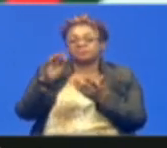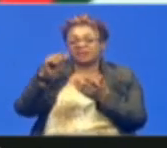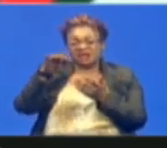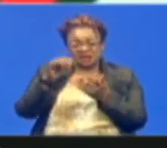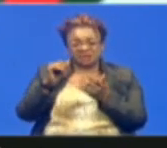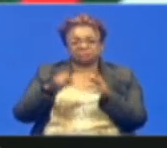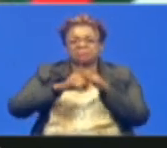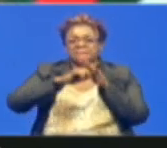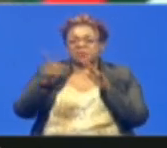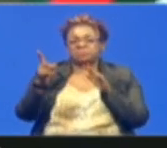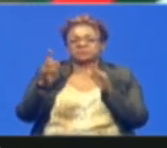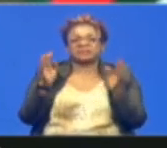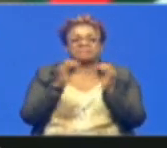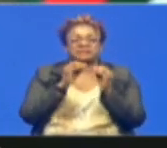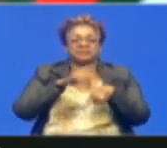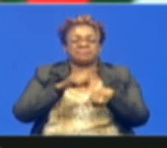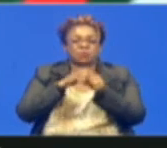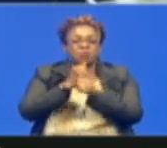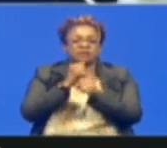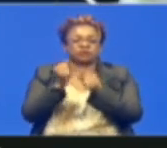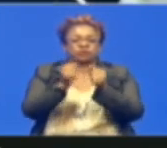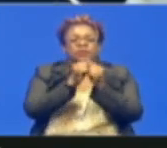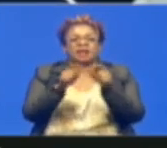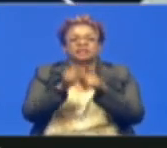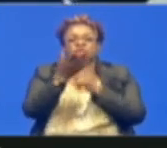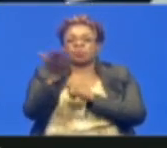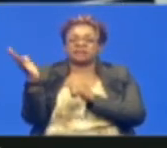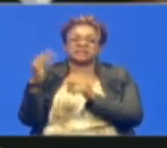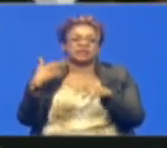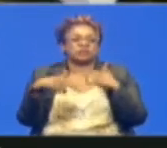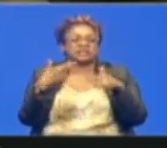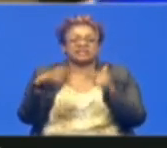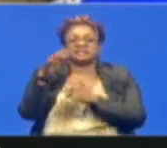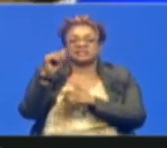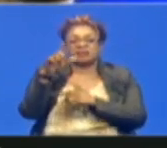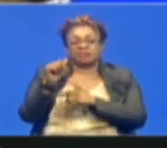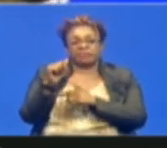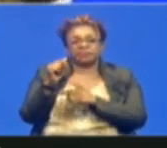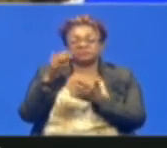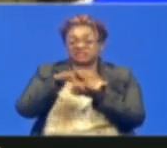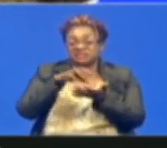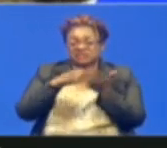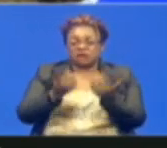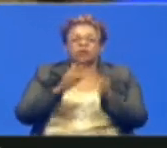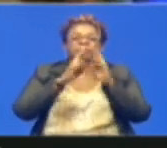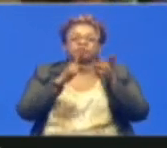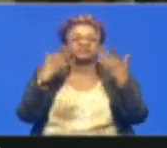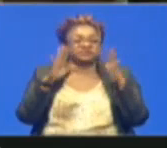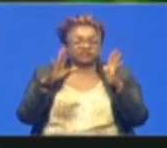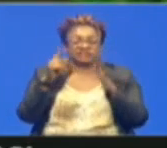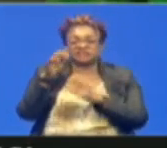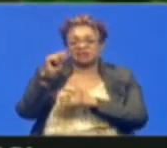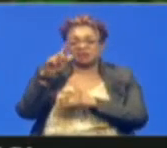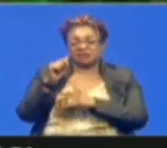said to have met when they worked together as waiters at a hotel in Tala. The case has been reported at the Tala police